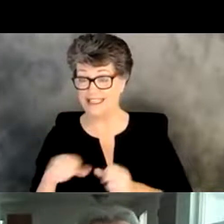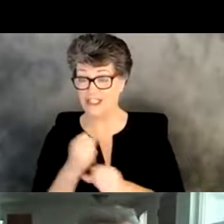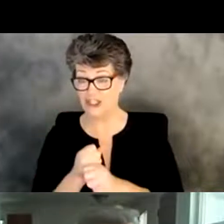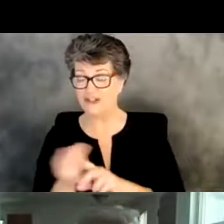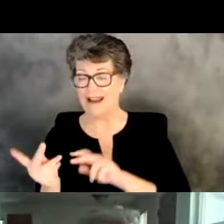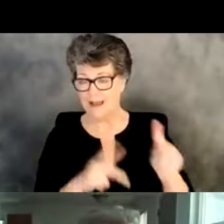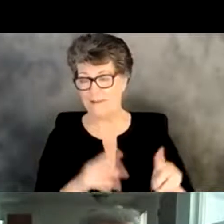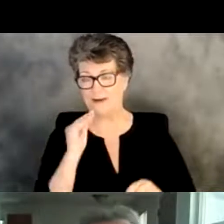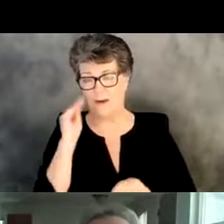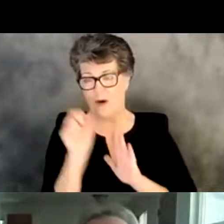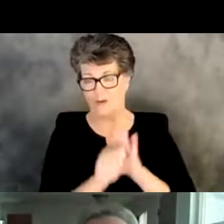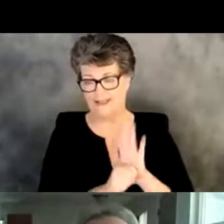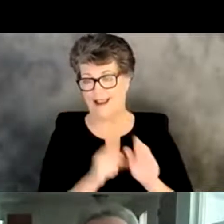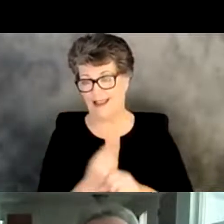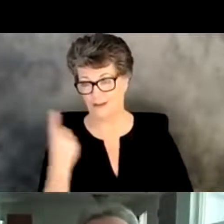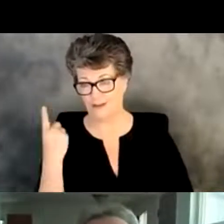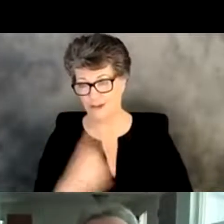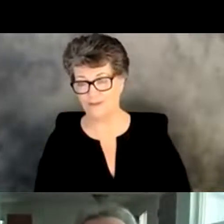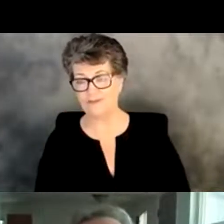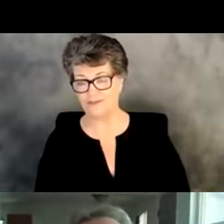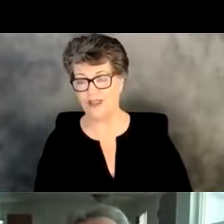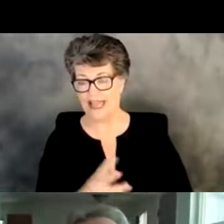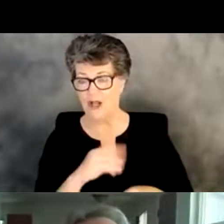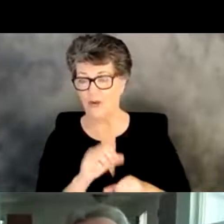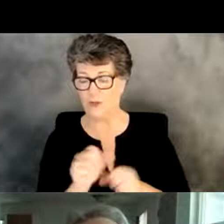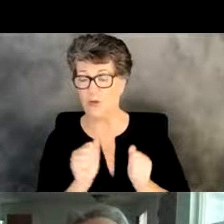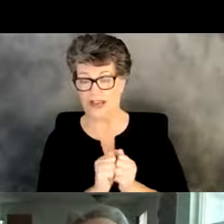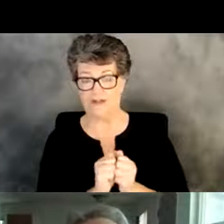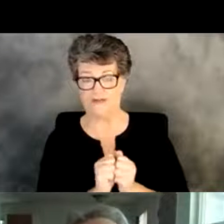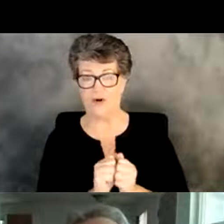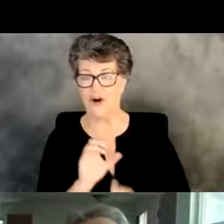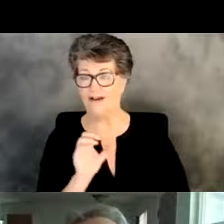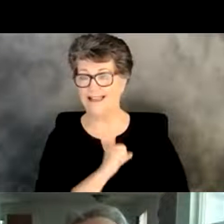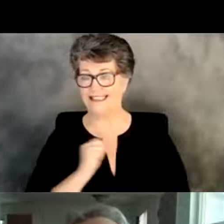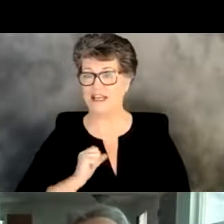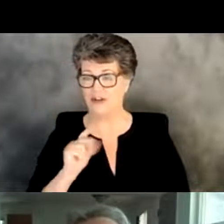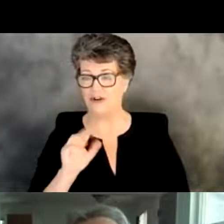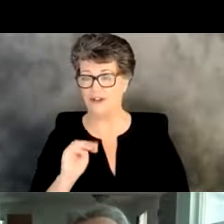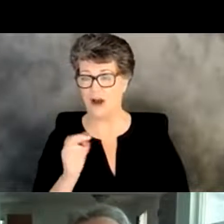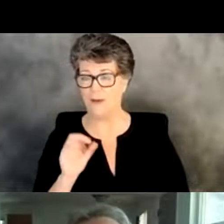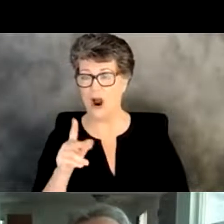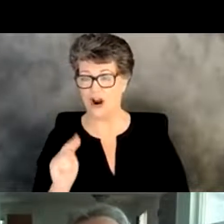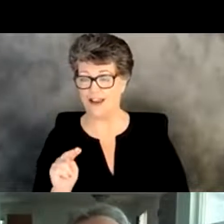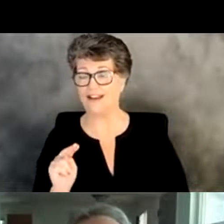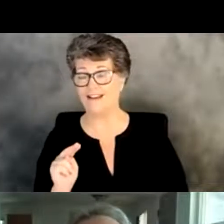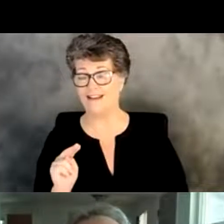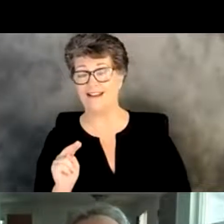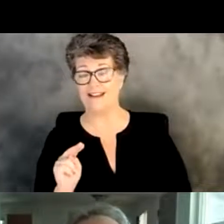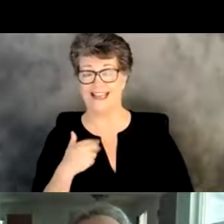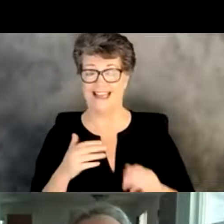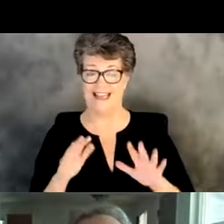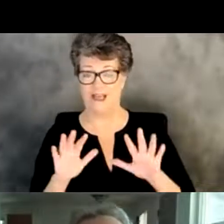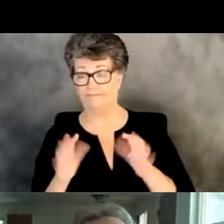state last year, including working for Senator Tom Harkin on the US Senate Committee on Health, Education, Labor, and